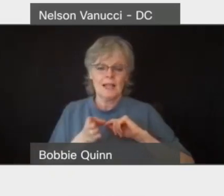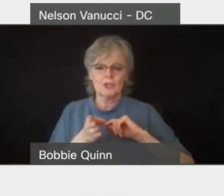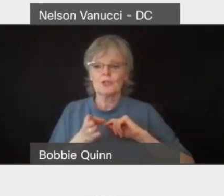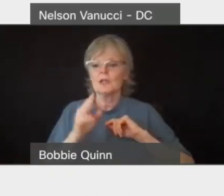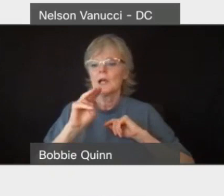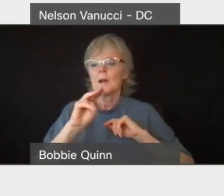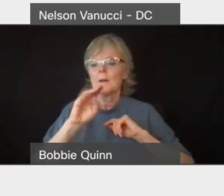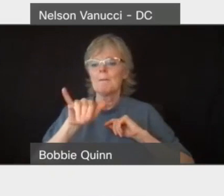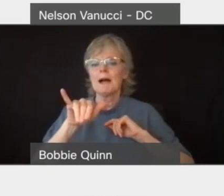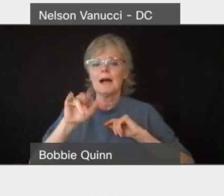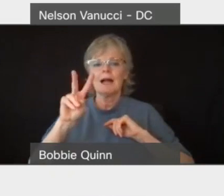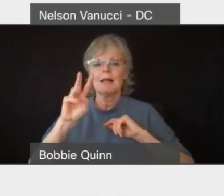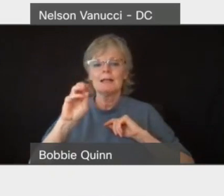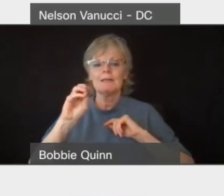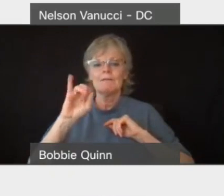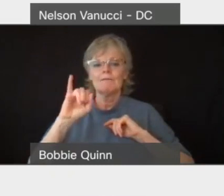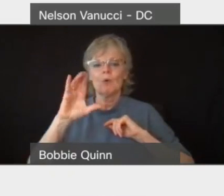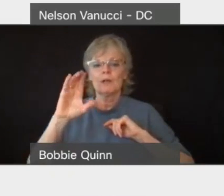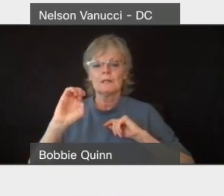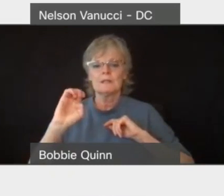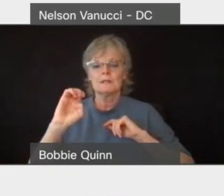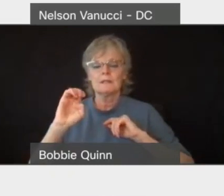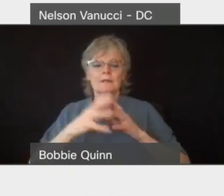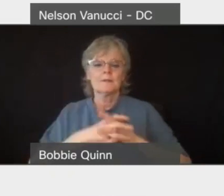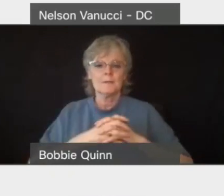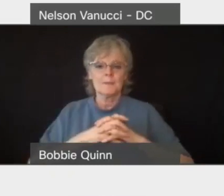gwdc.org/my voice.